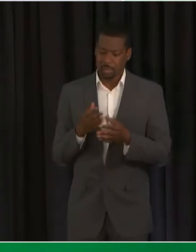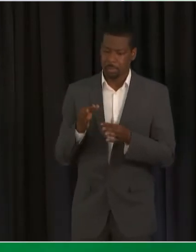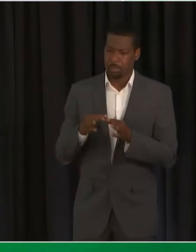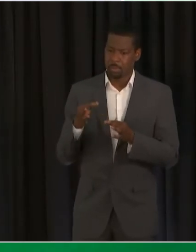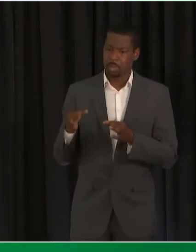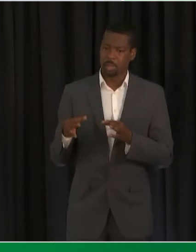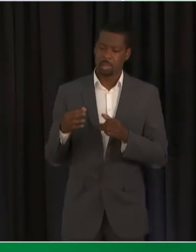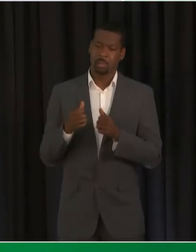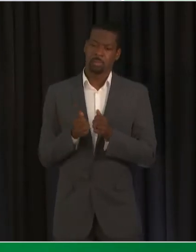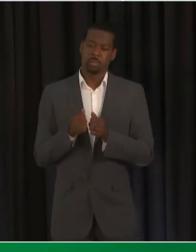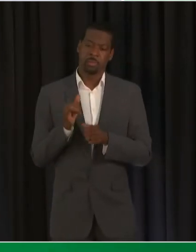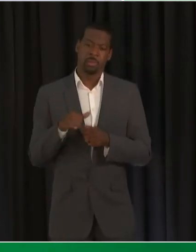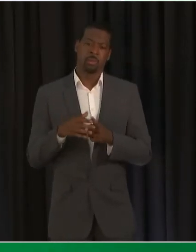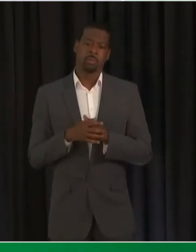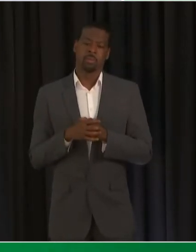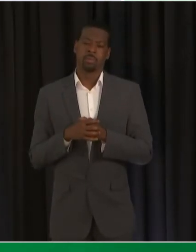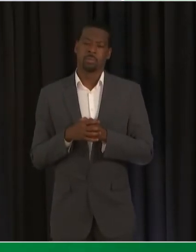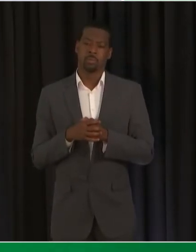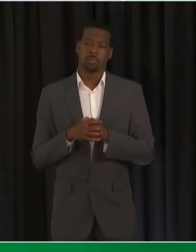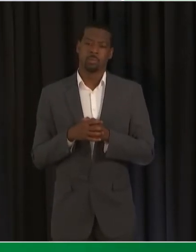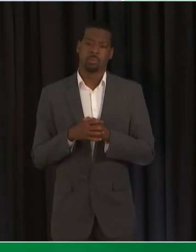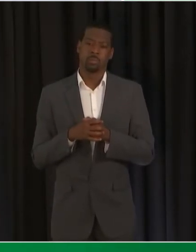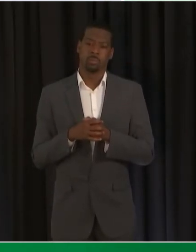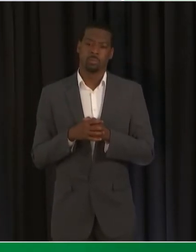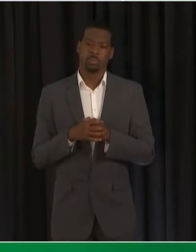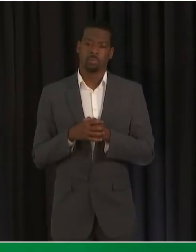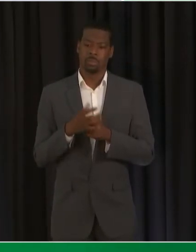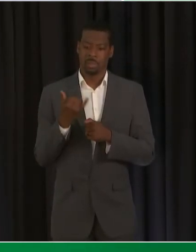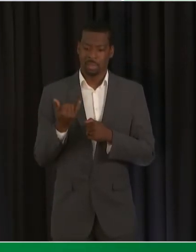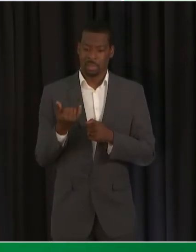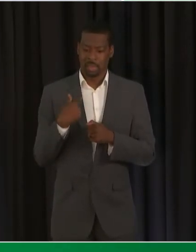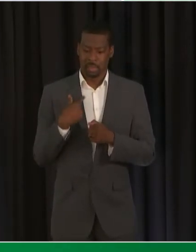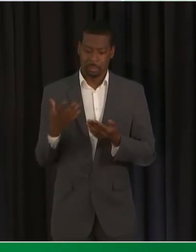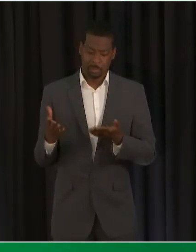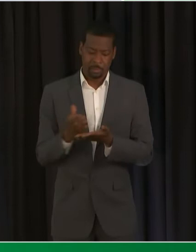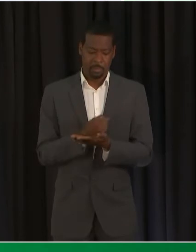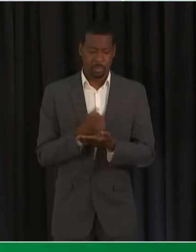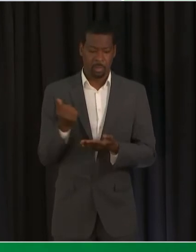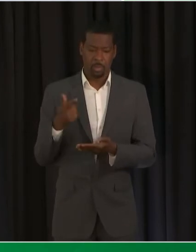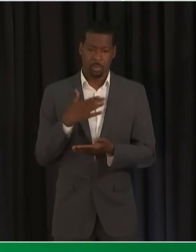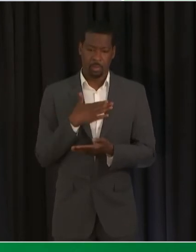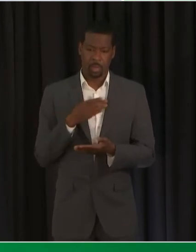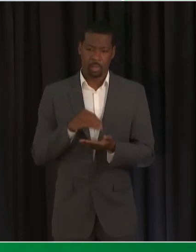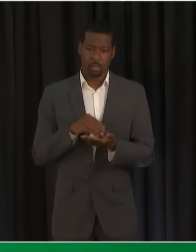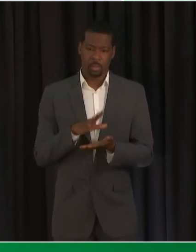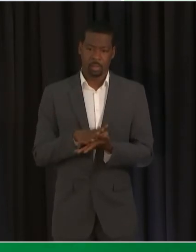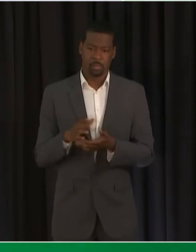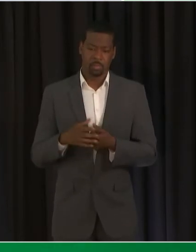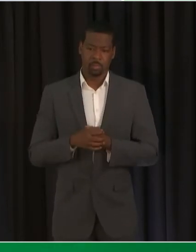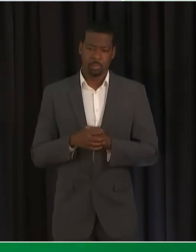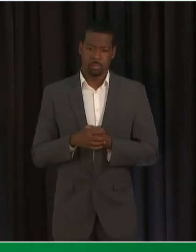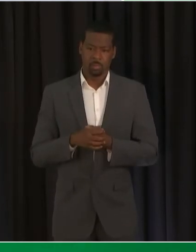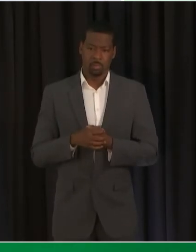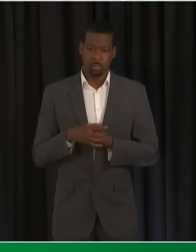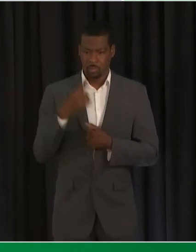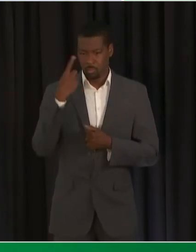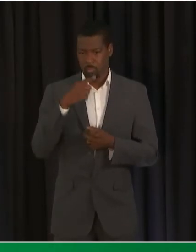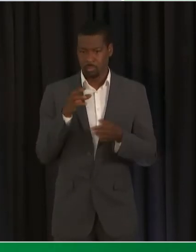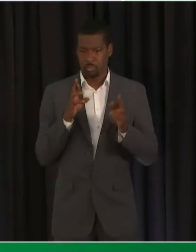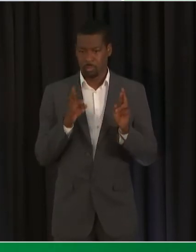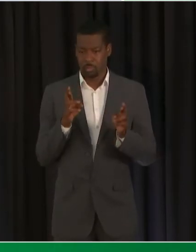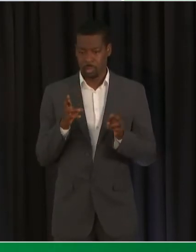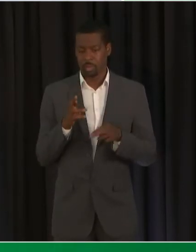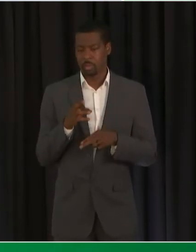were involved with that. And now I am getting all of my documentation ready to get ready for